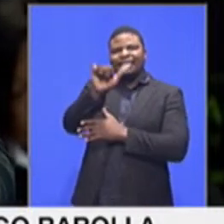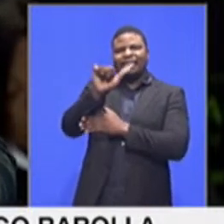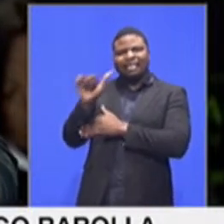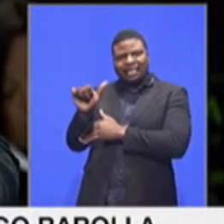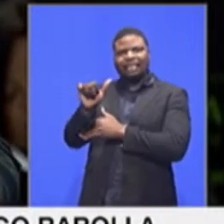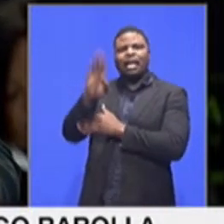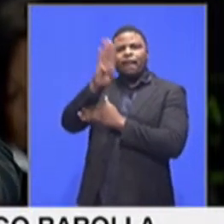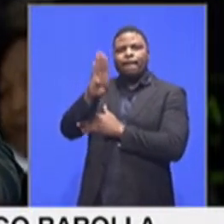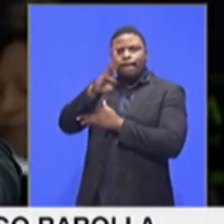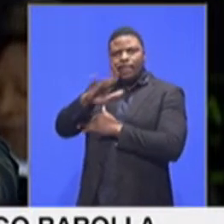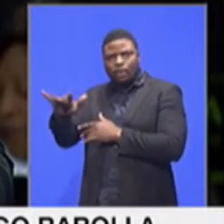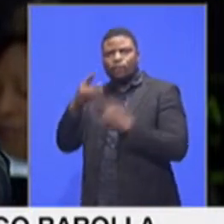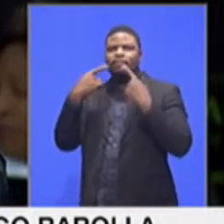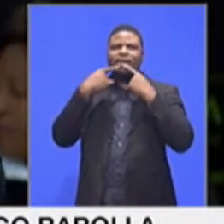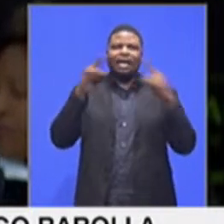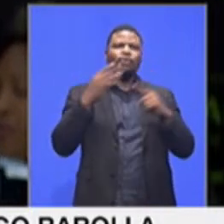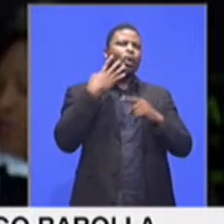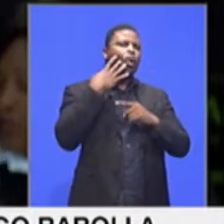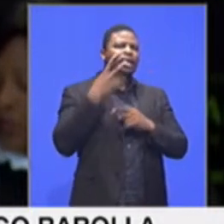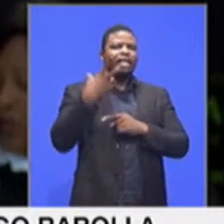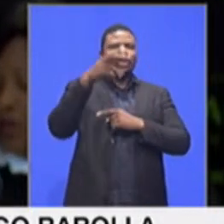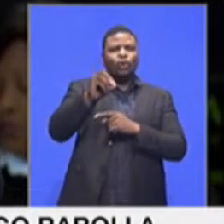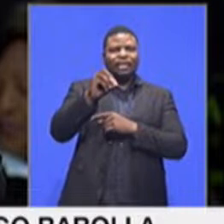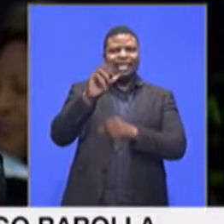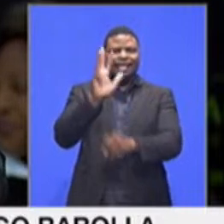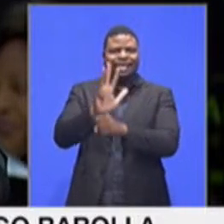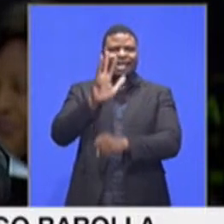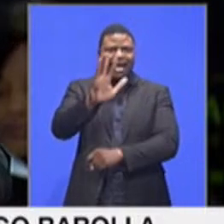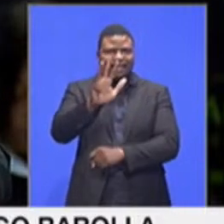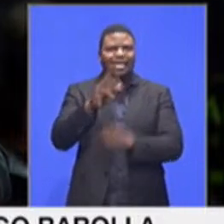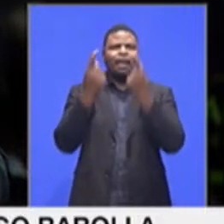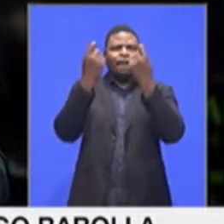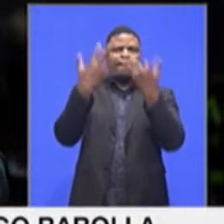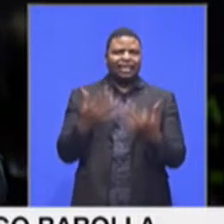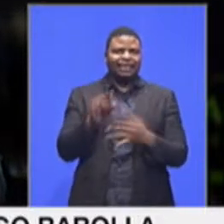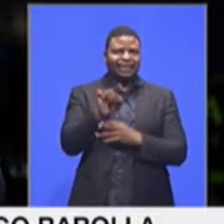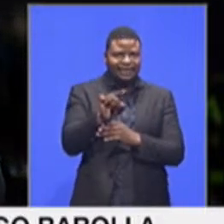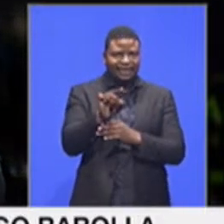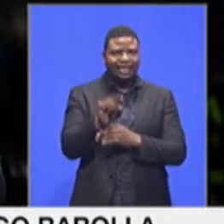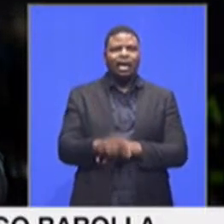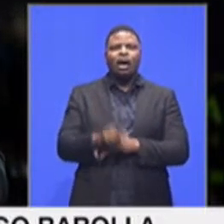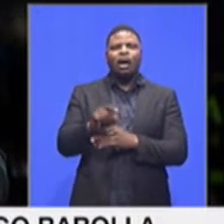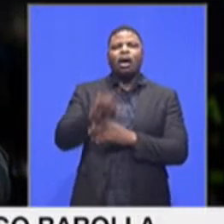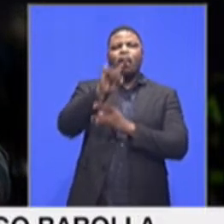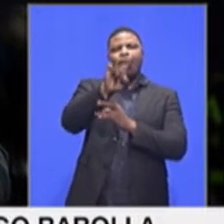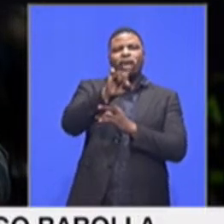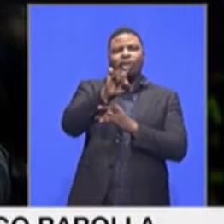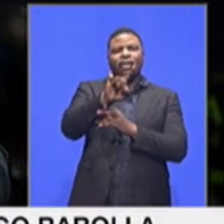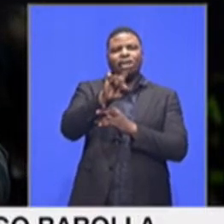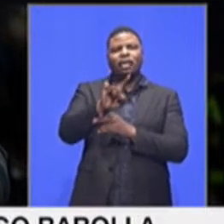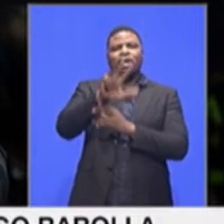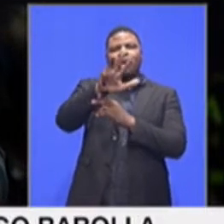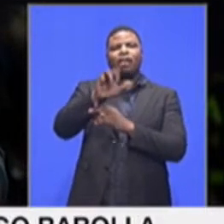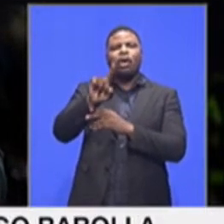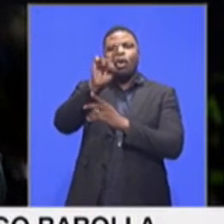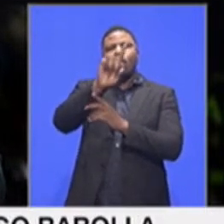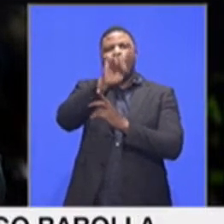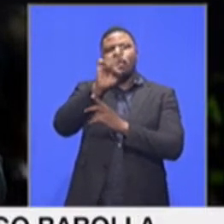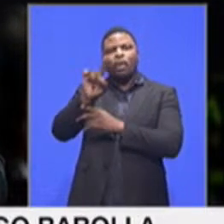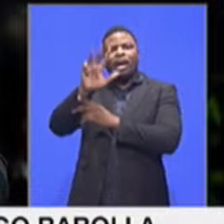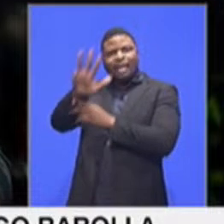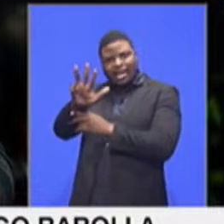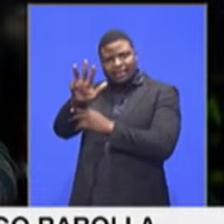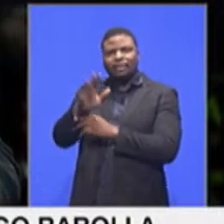announced in the 2019 budget, and 118 billion in additional borrowing over the next 3